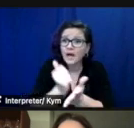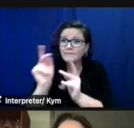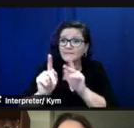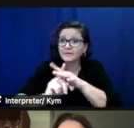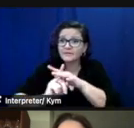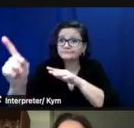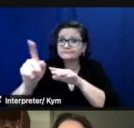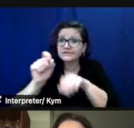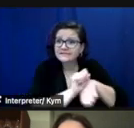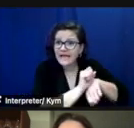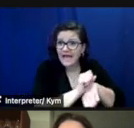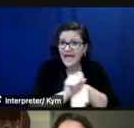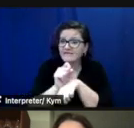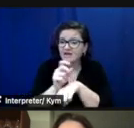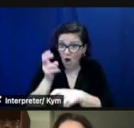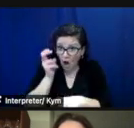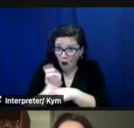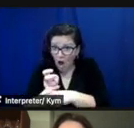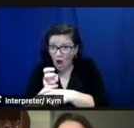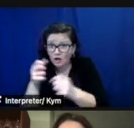hard? Would you be scared? I'd be scared.